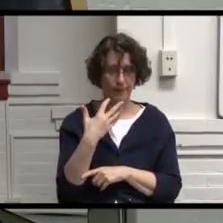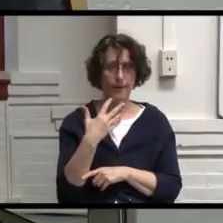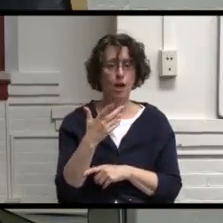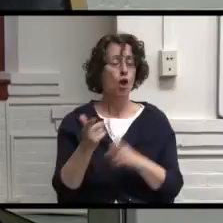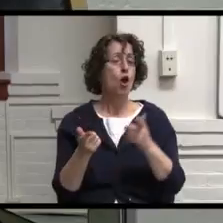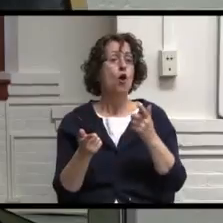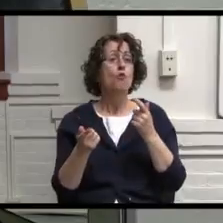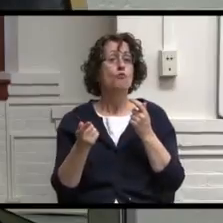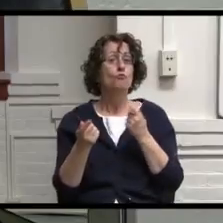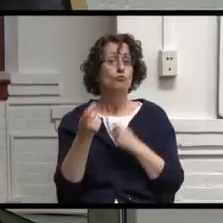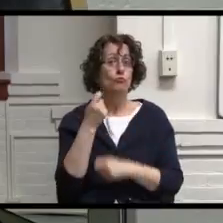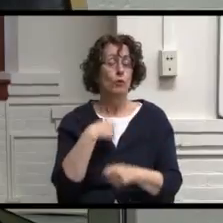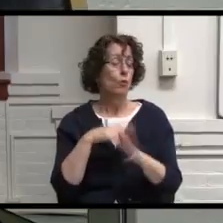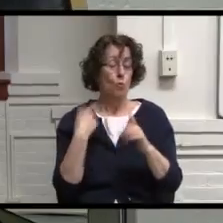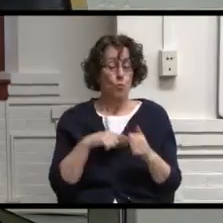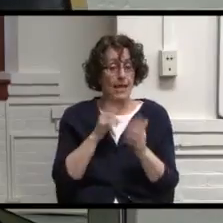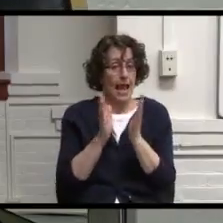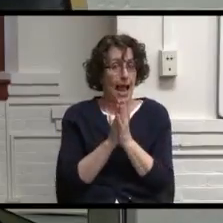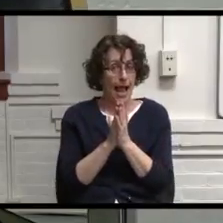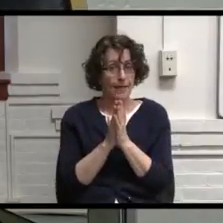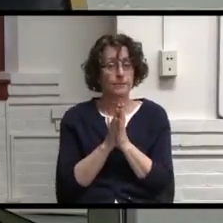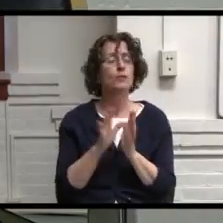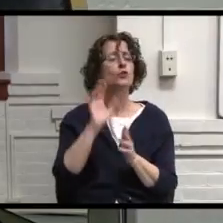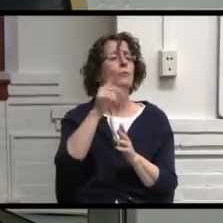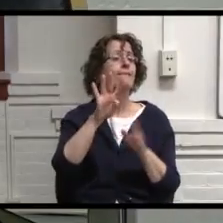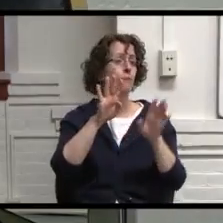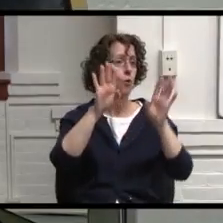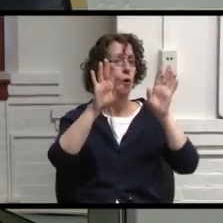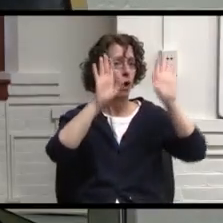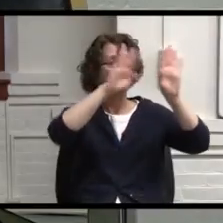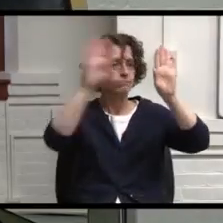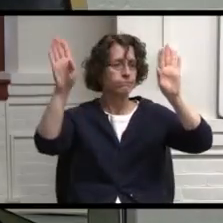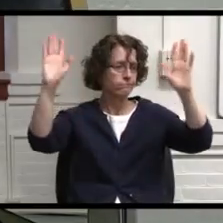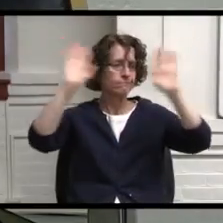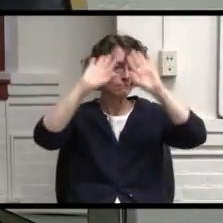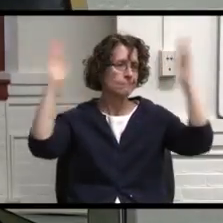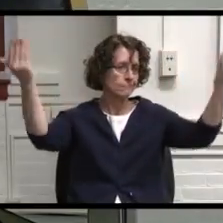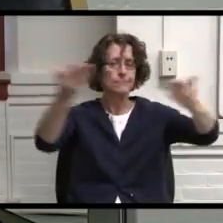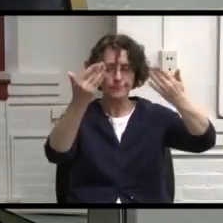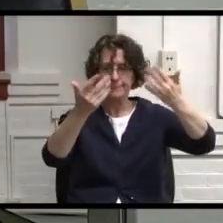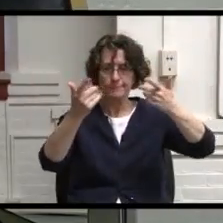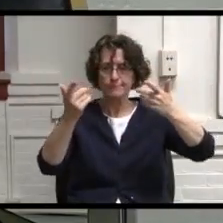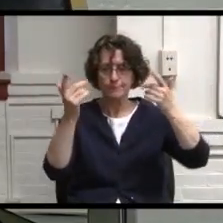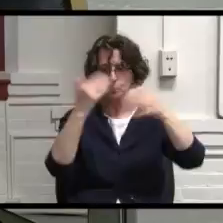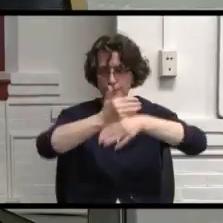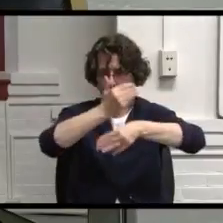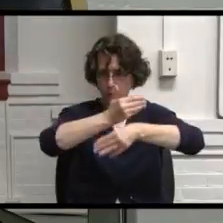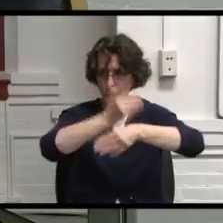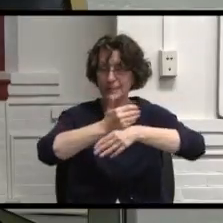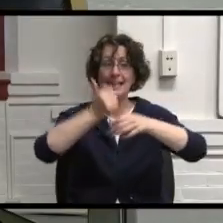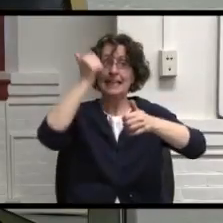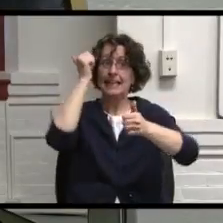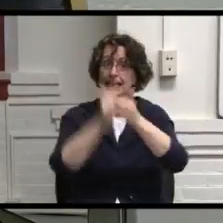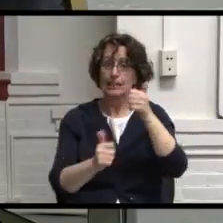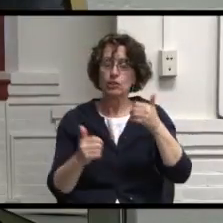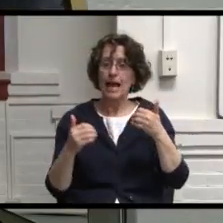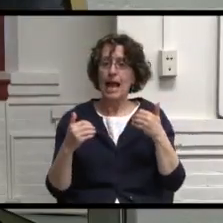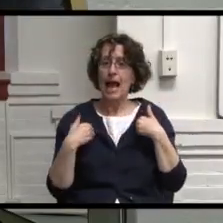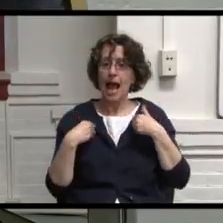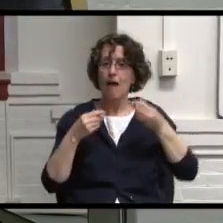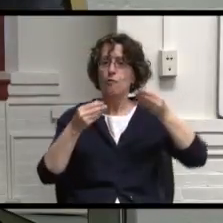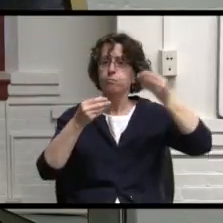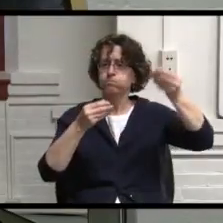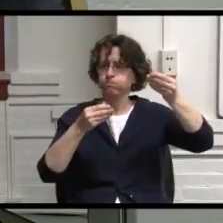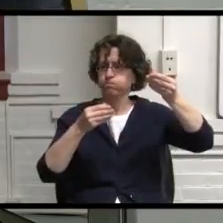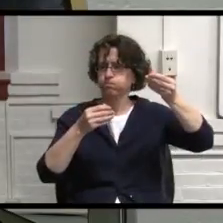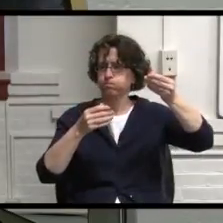we asked for was that there's 24 openings in the gym, and we asked for each opening to have twin